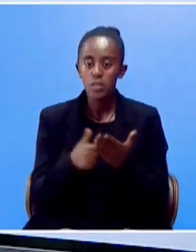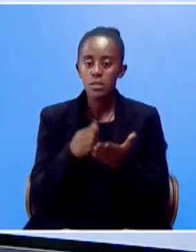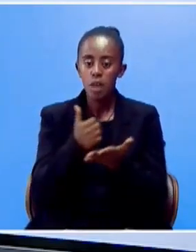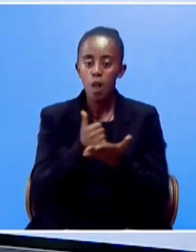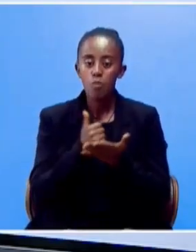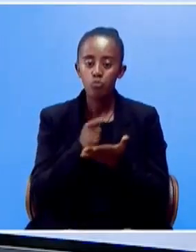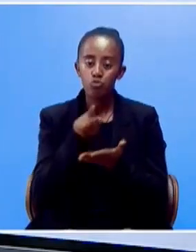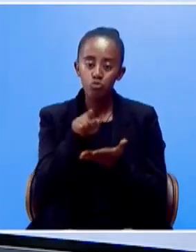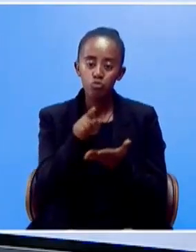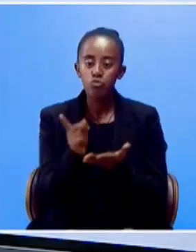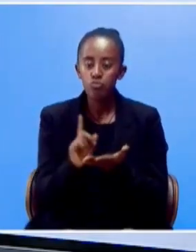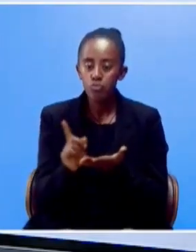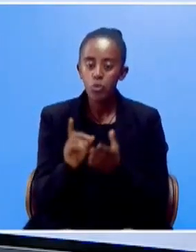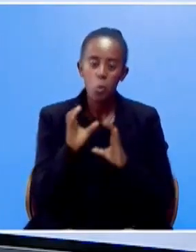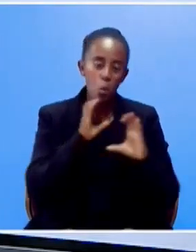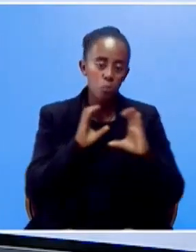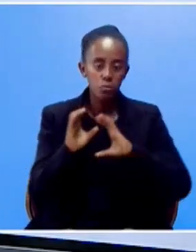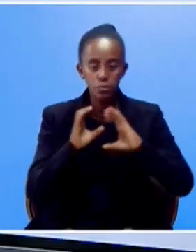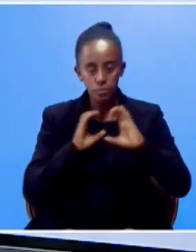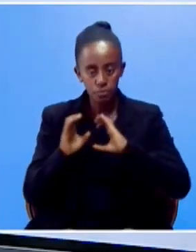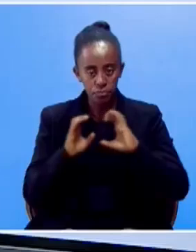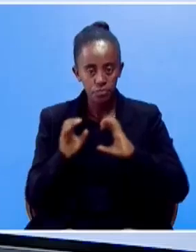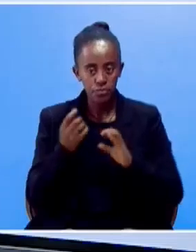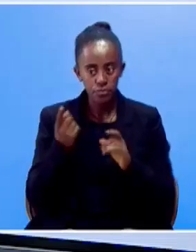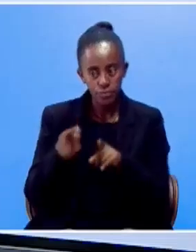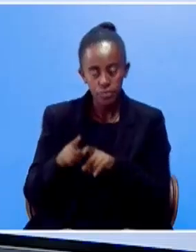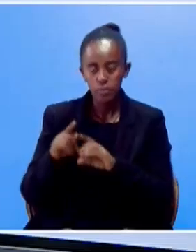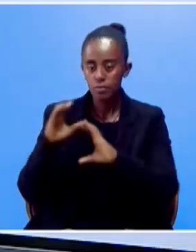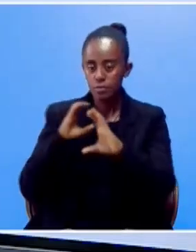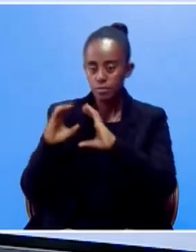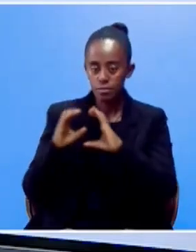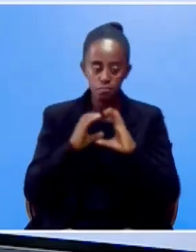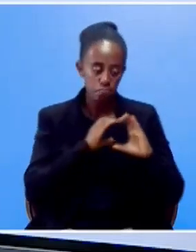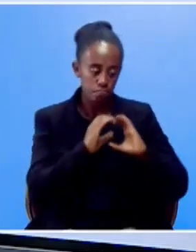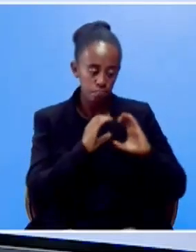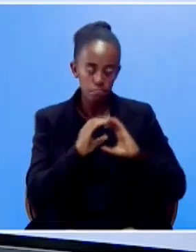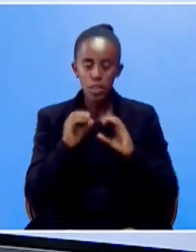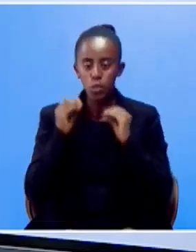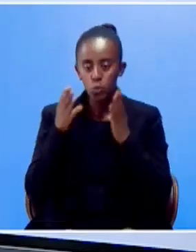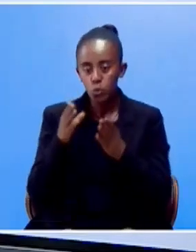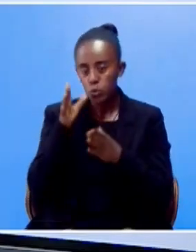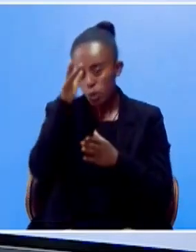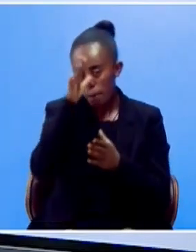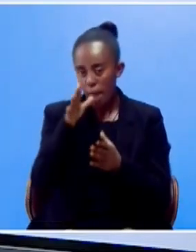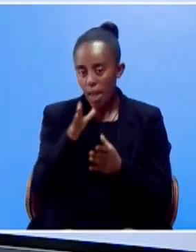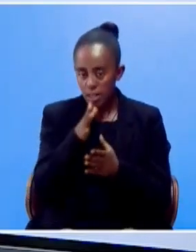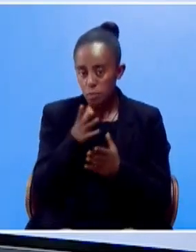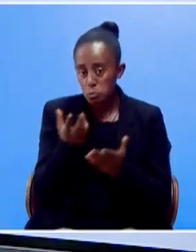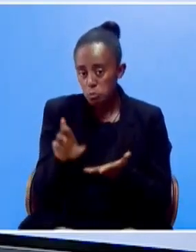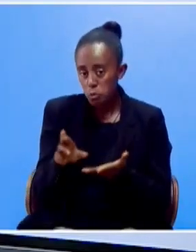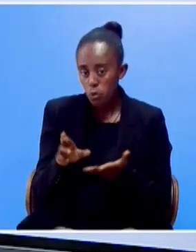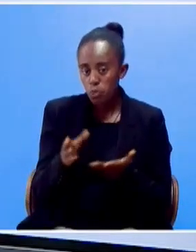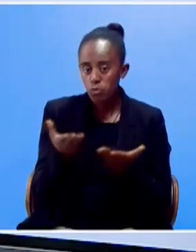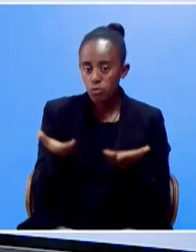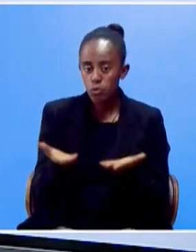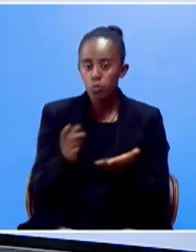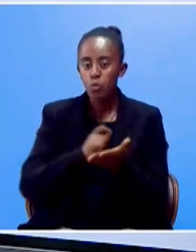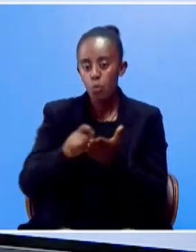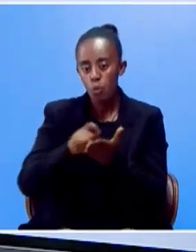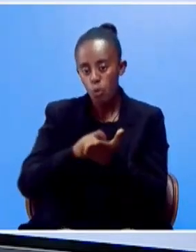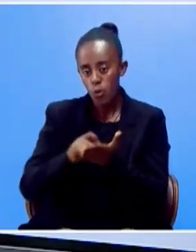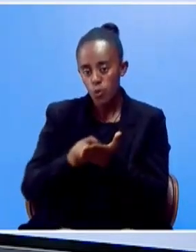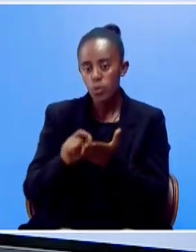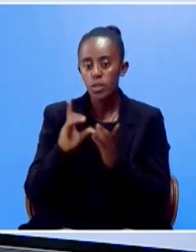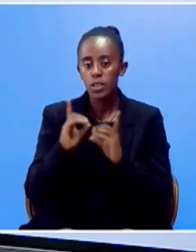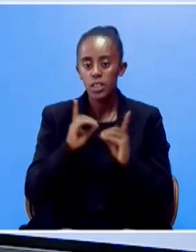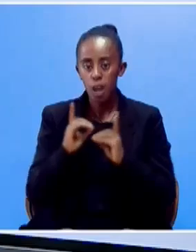what? During communicating, when you communicate with your friends, your teachers, your parents, or when you write a